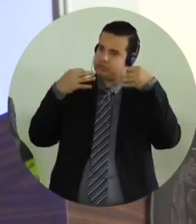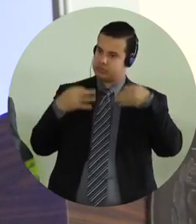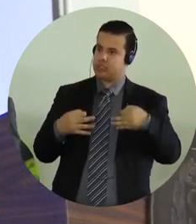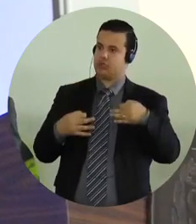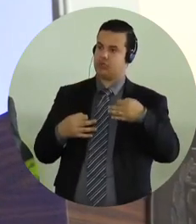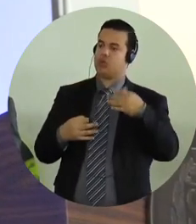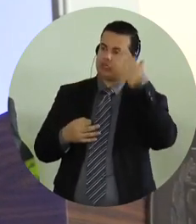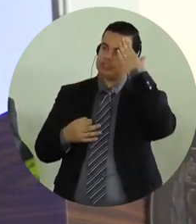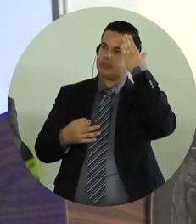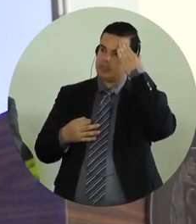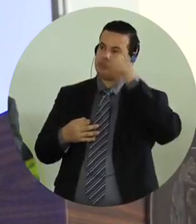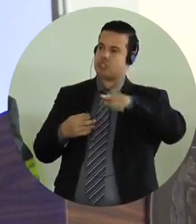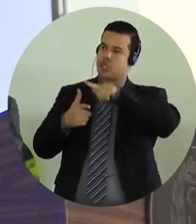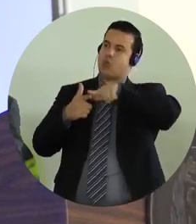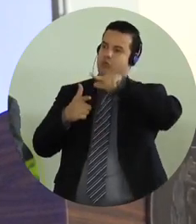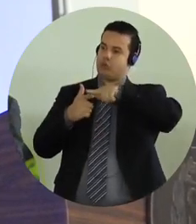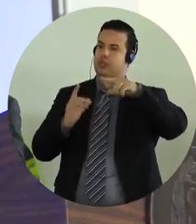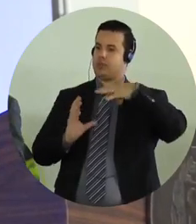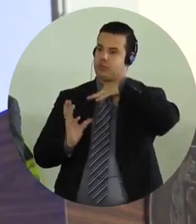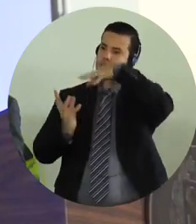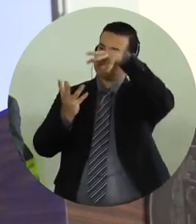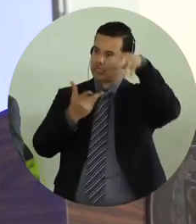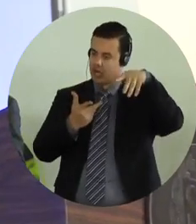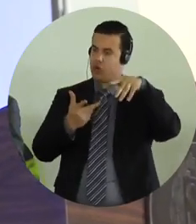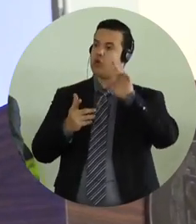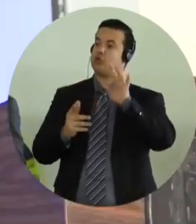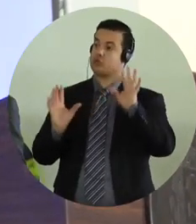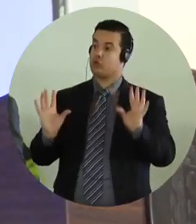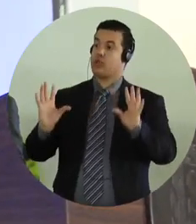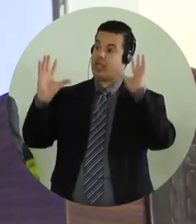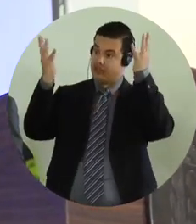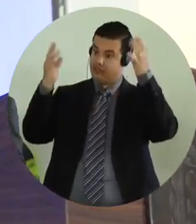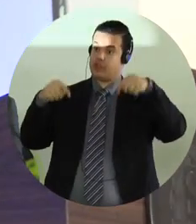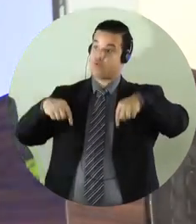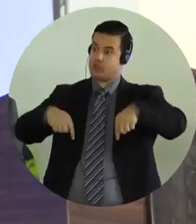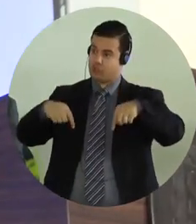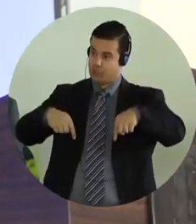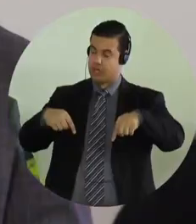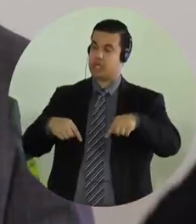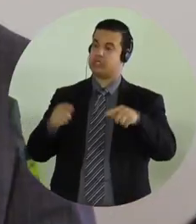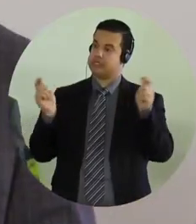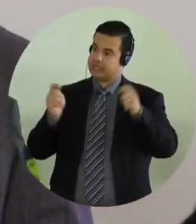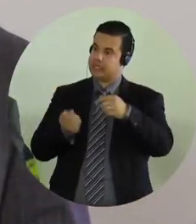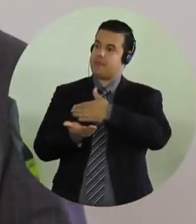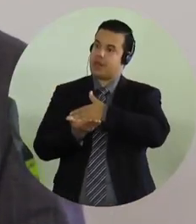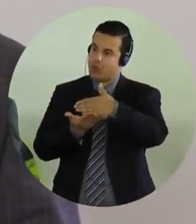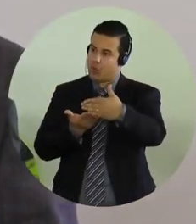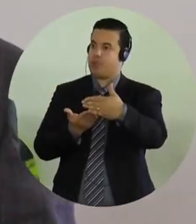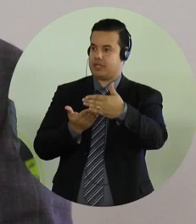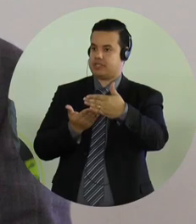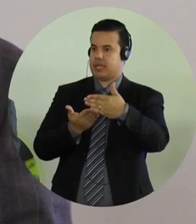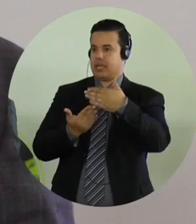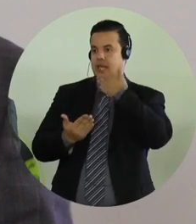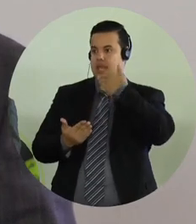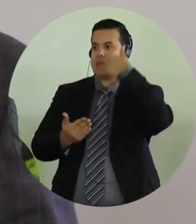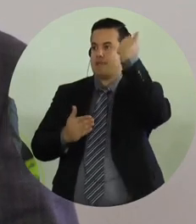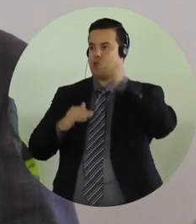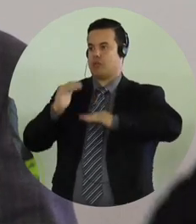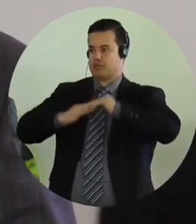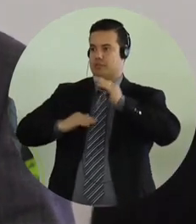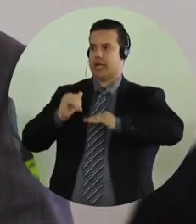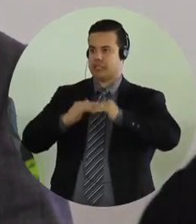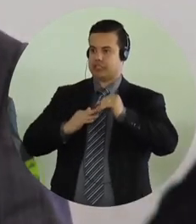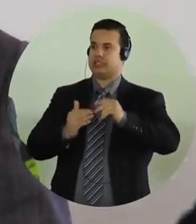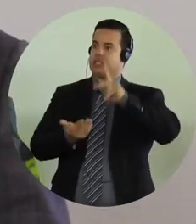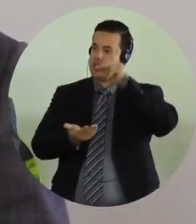it is only through events such as these that we can really start highlighting the best practice and really driving